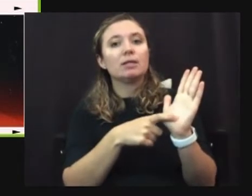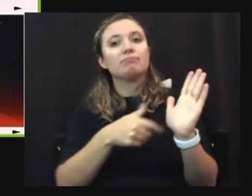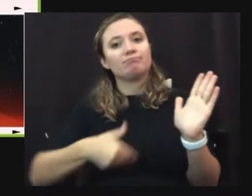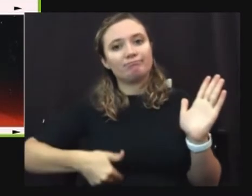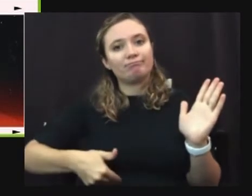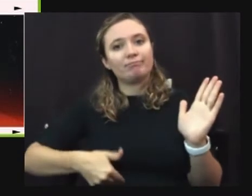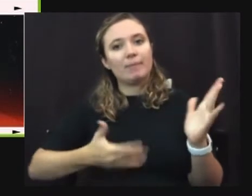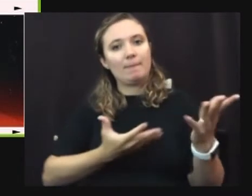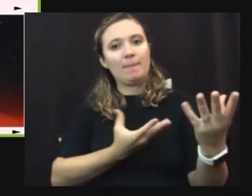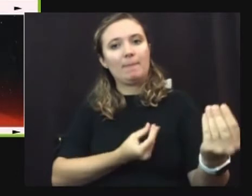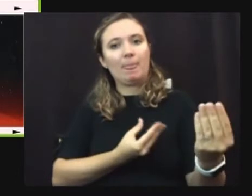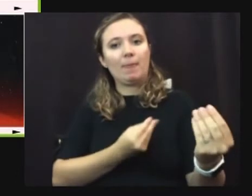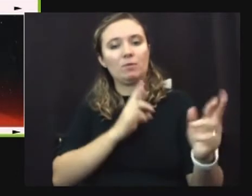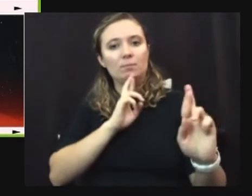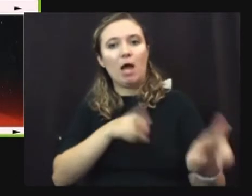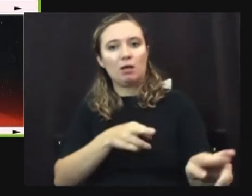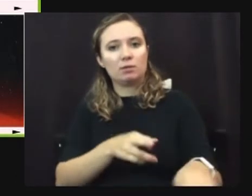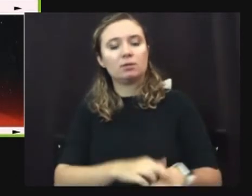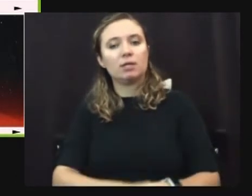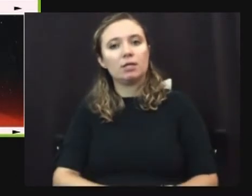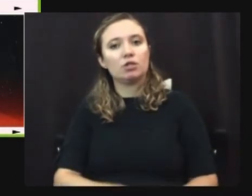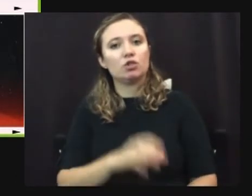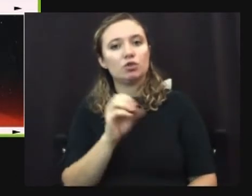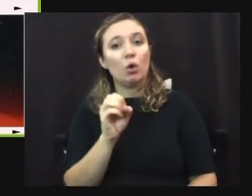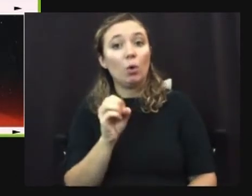that they are not